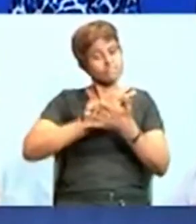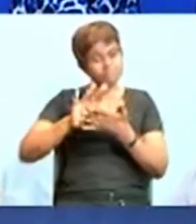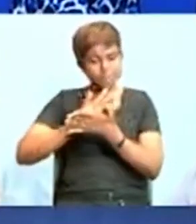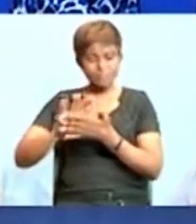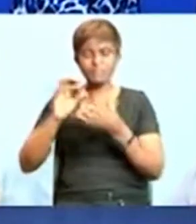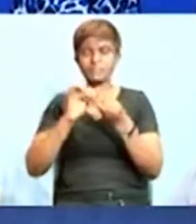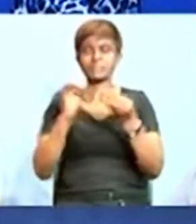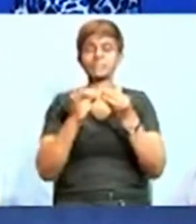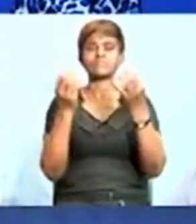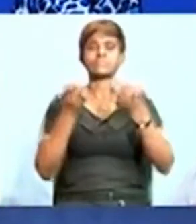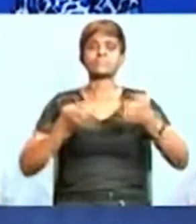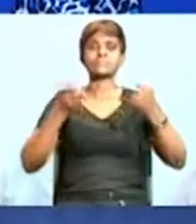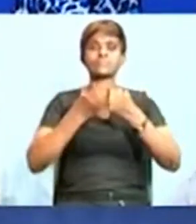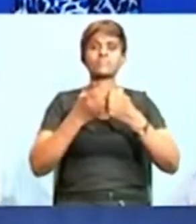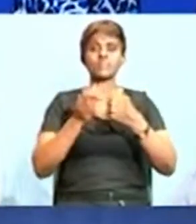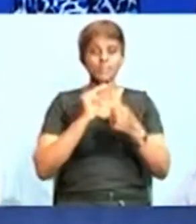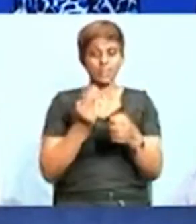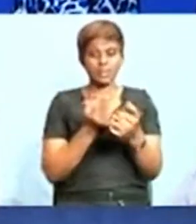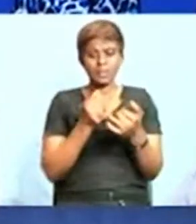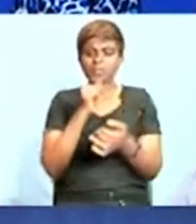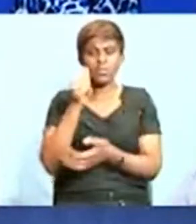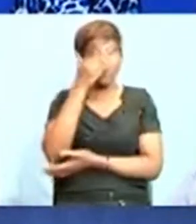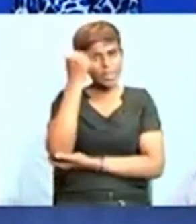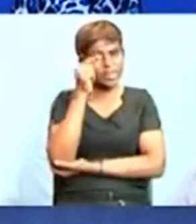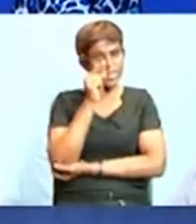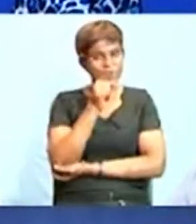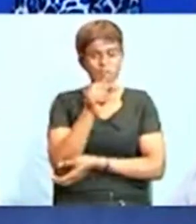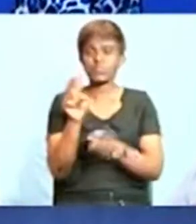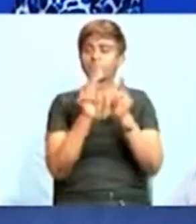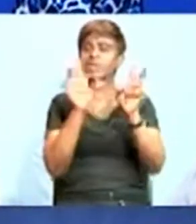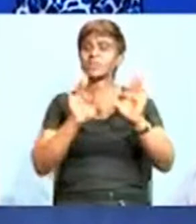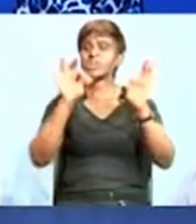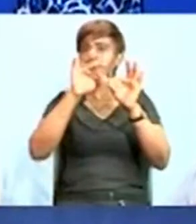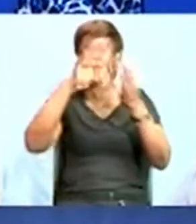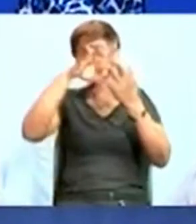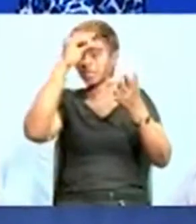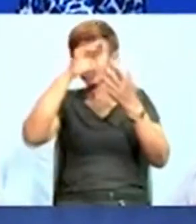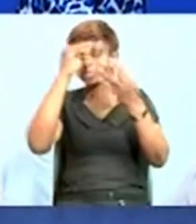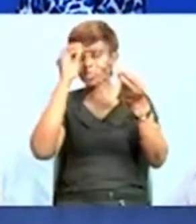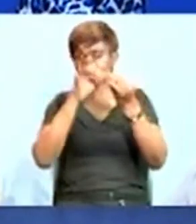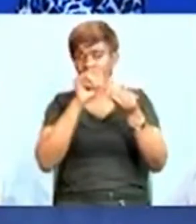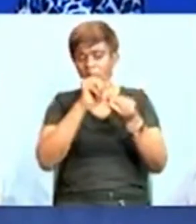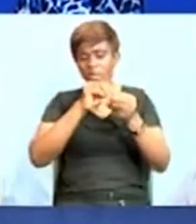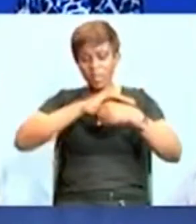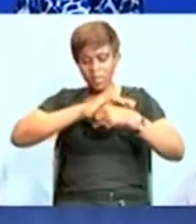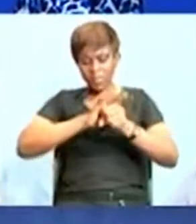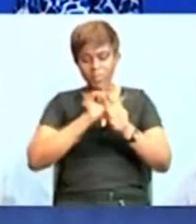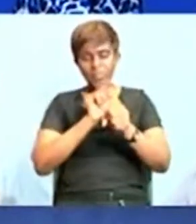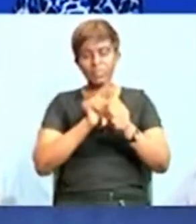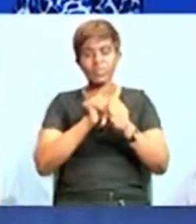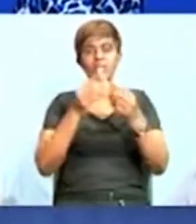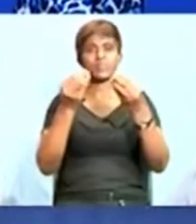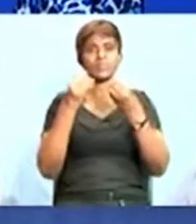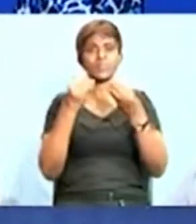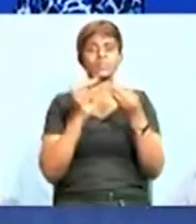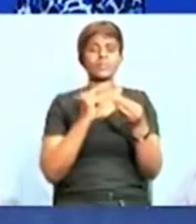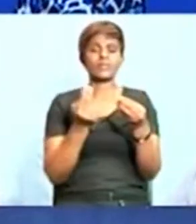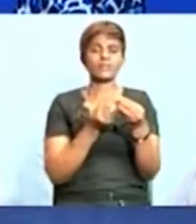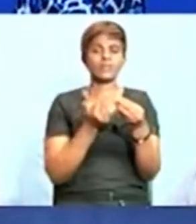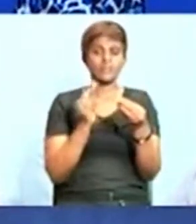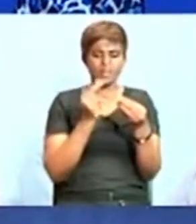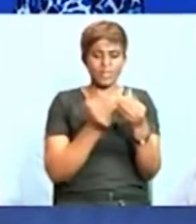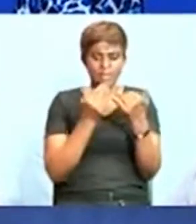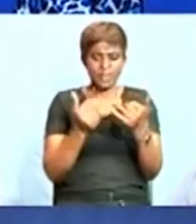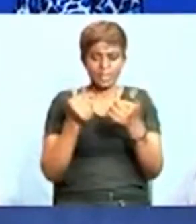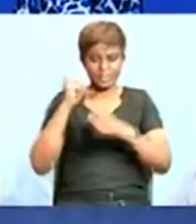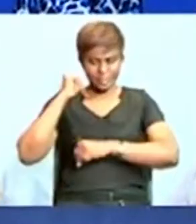environments. Let us not forget this important lesson that COVID-19 taught us. As we